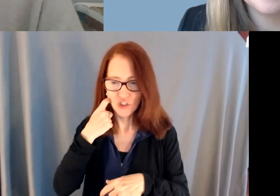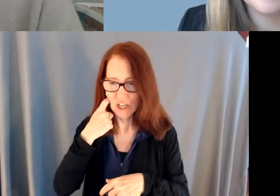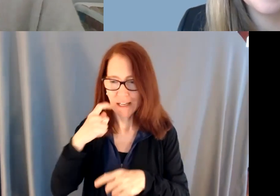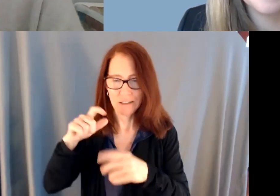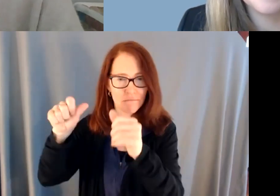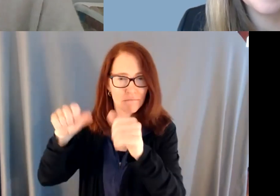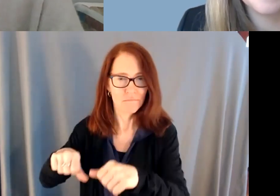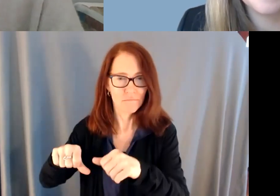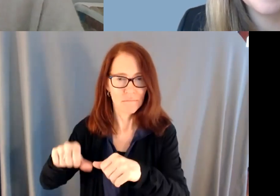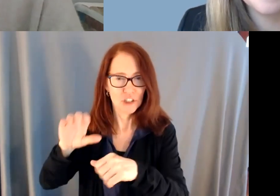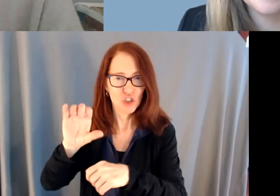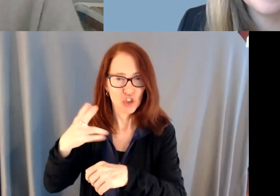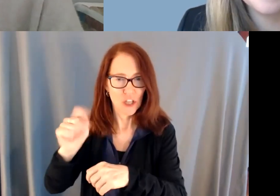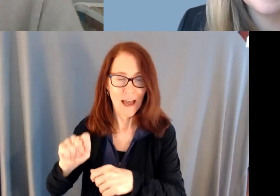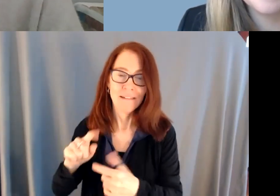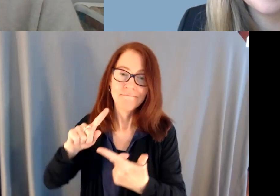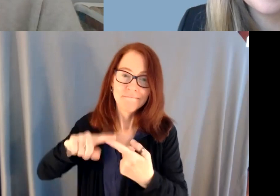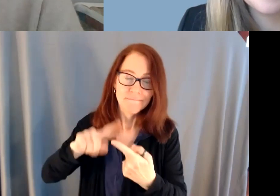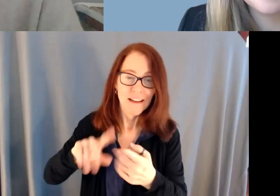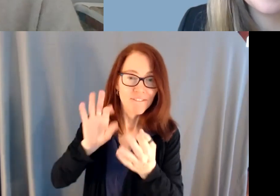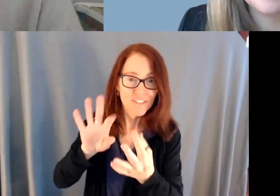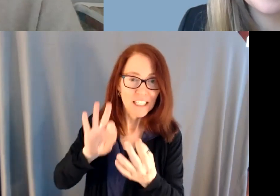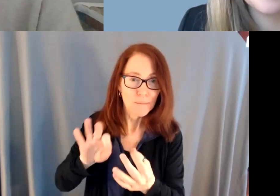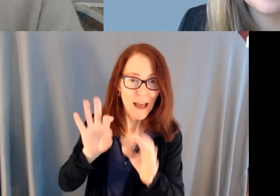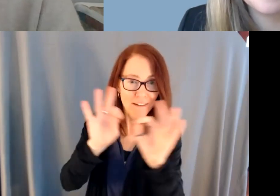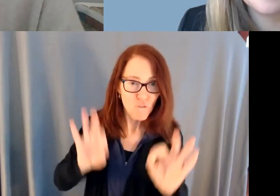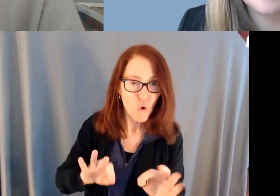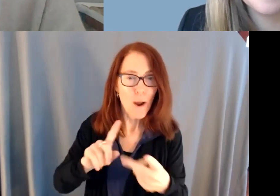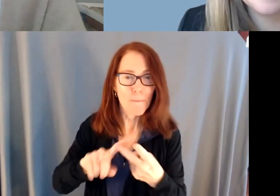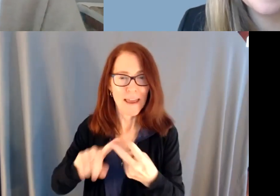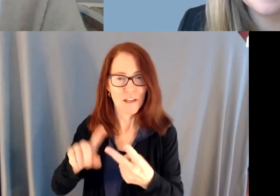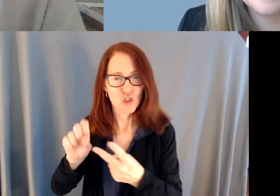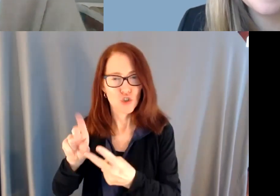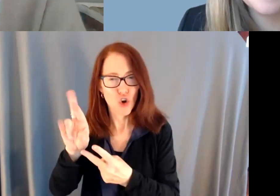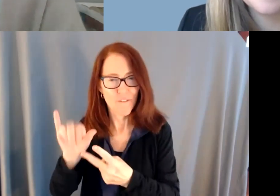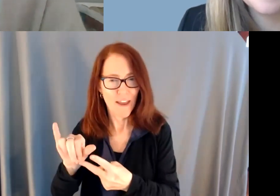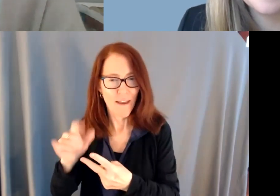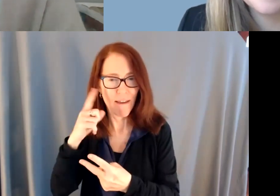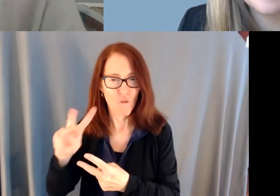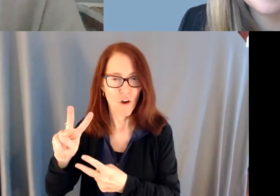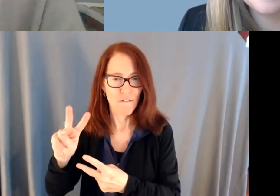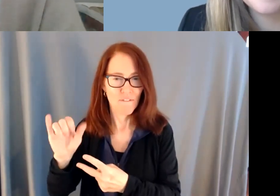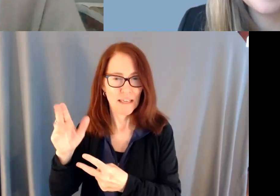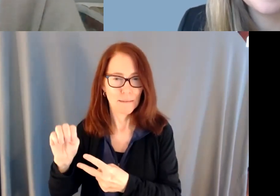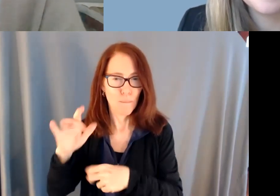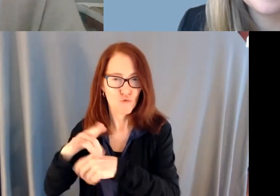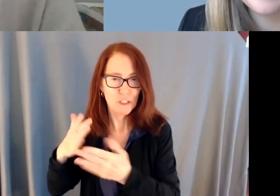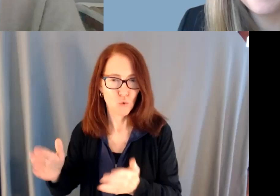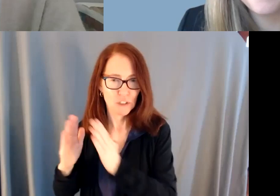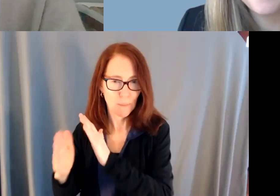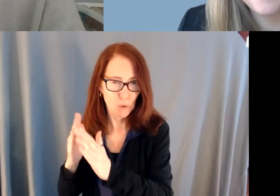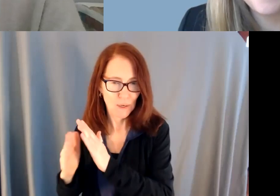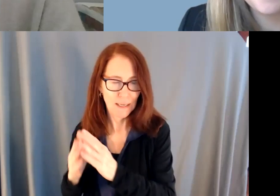form and a link to additional resources for the victim services community. And with that, not seeing any